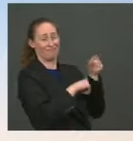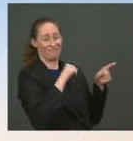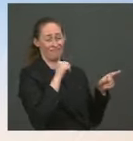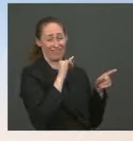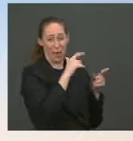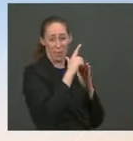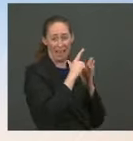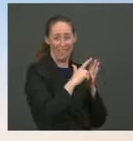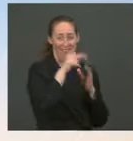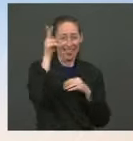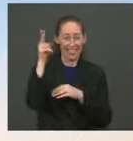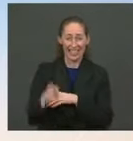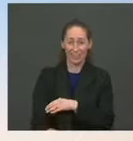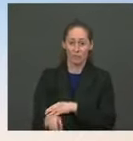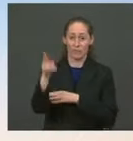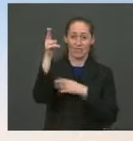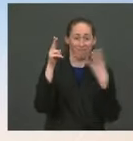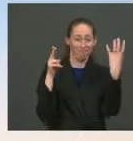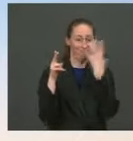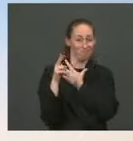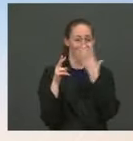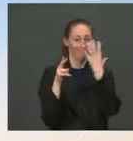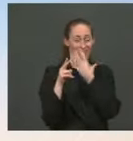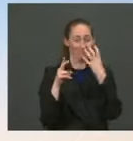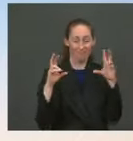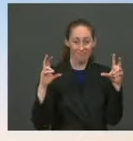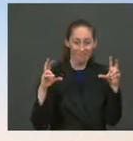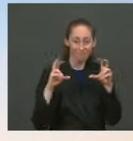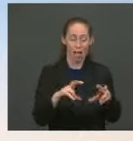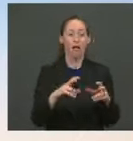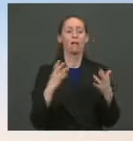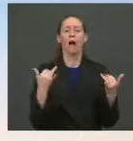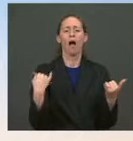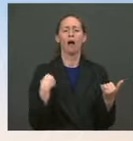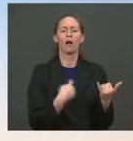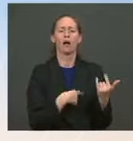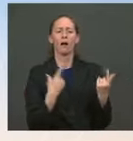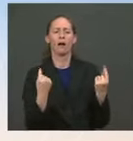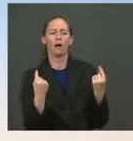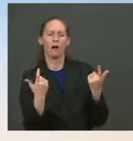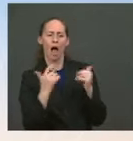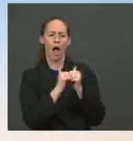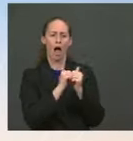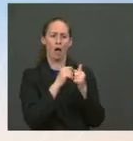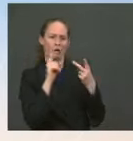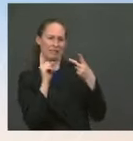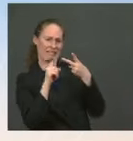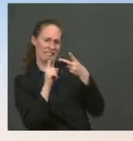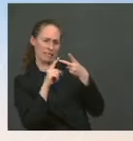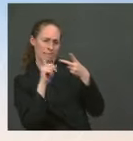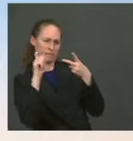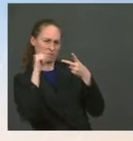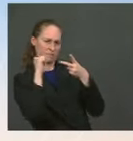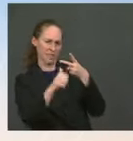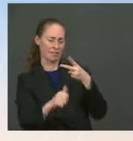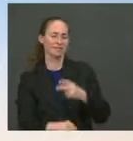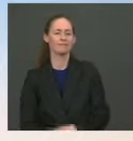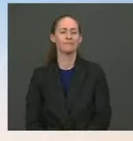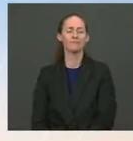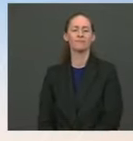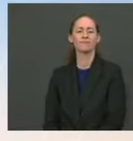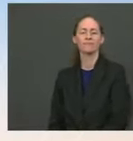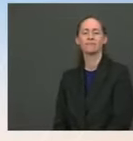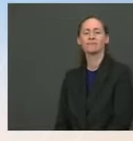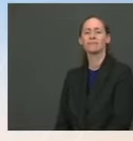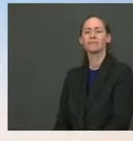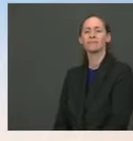investment, very historic. And now we're going to make sure that we get the Build Back Better Act done. Just really quickly on COVID, Florida Governor Ron DeSantis is